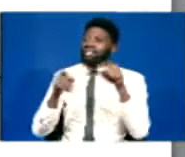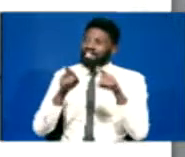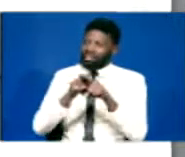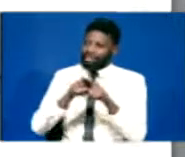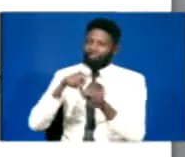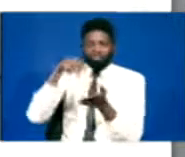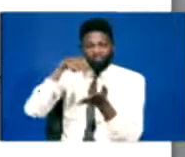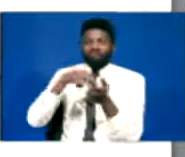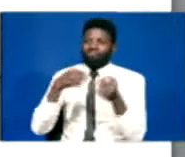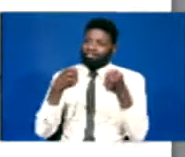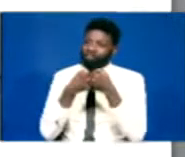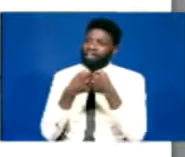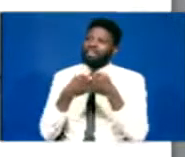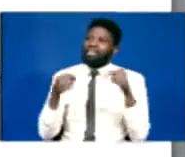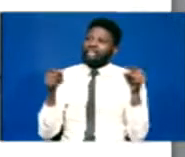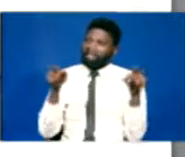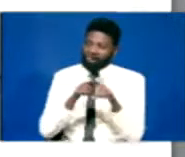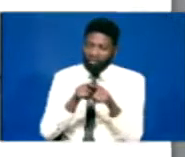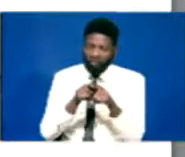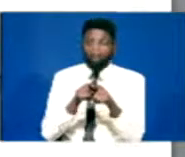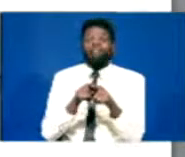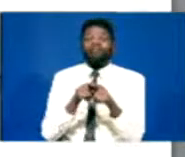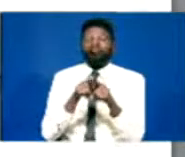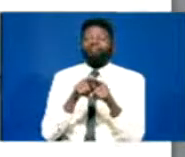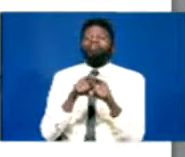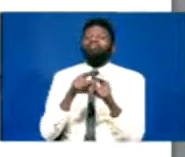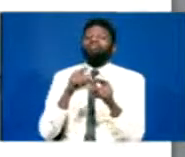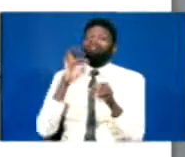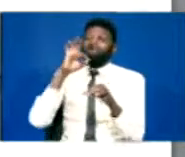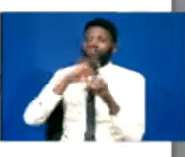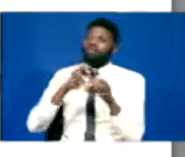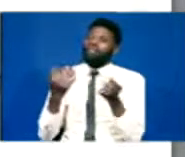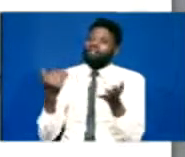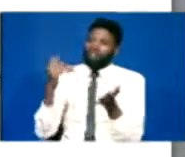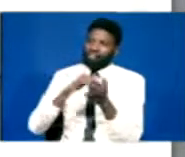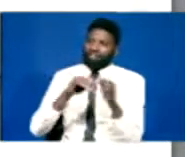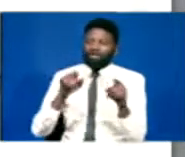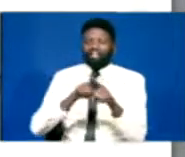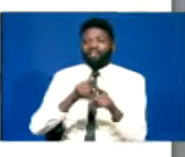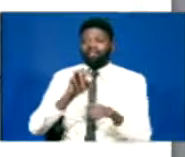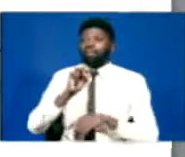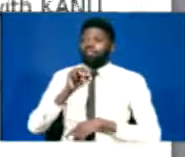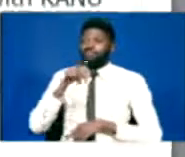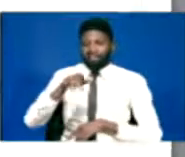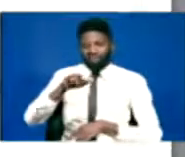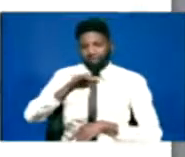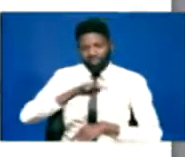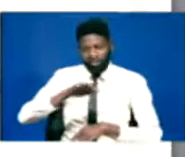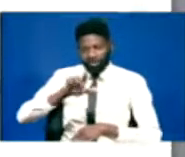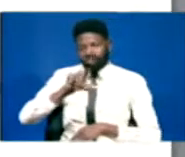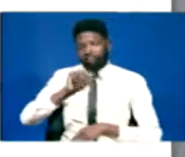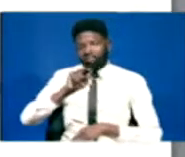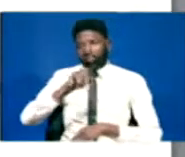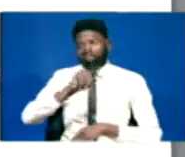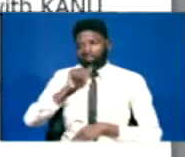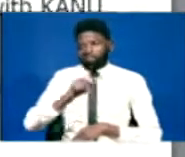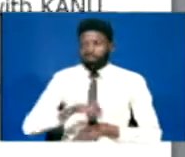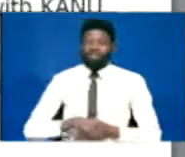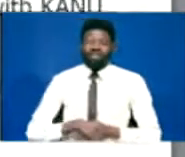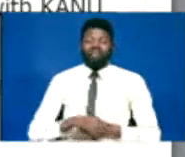for the same seat, and was re-elected as the Member of Parliament for Lang'ata. Now, in